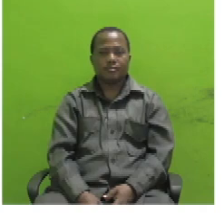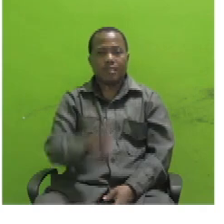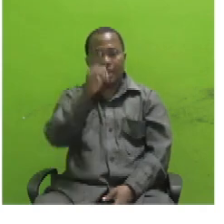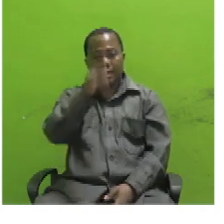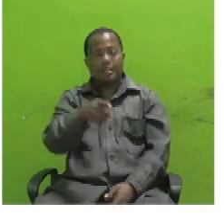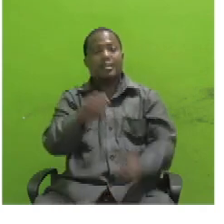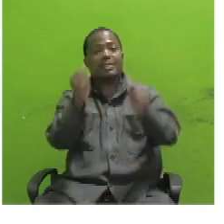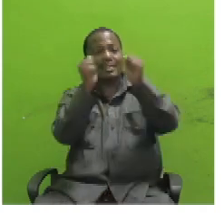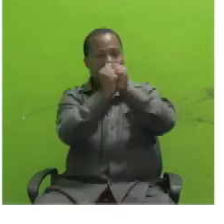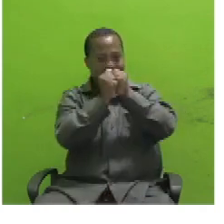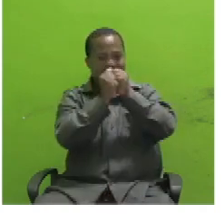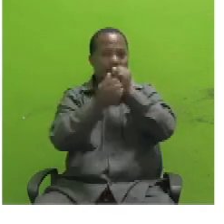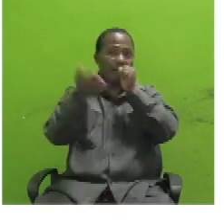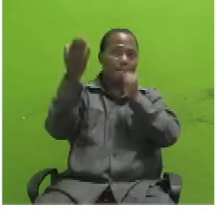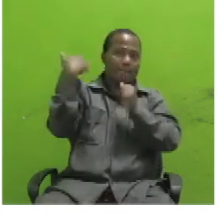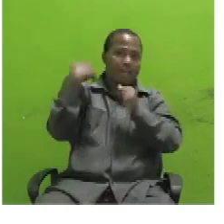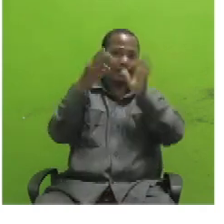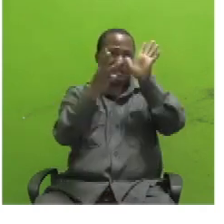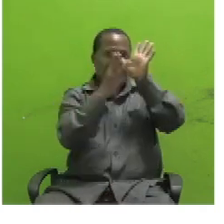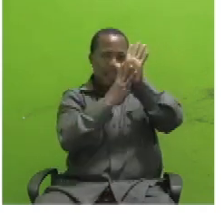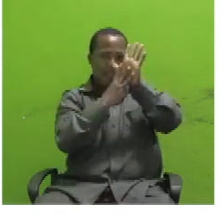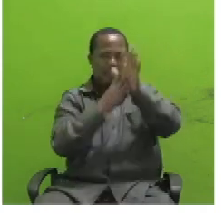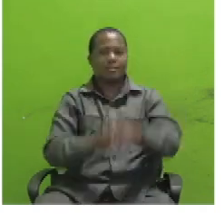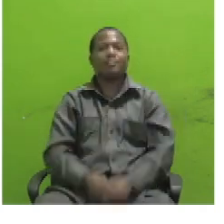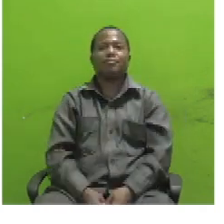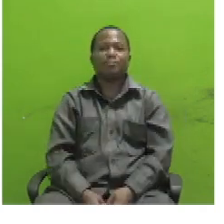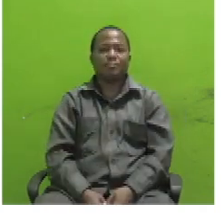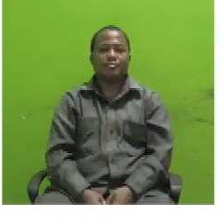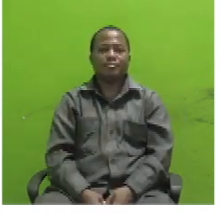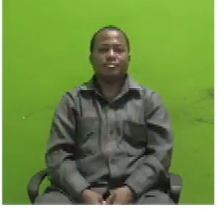It is 10 past 8.